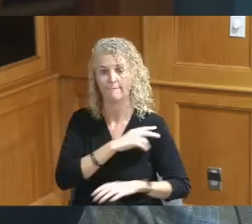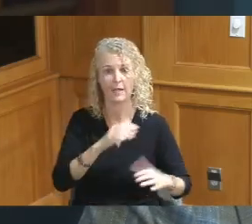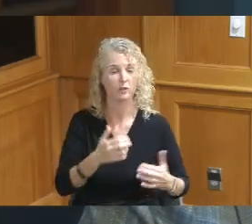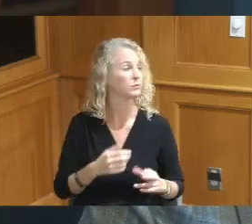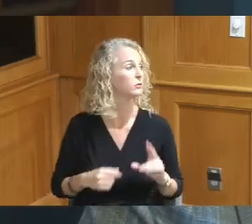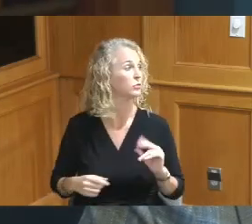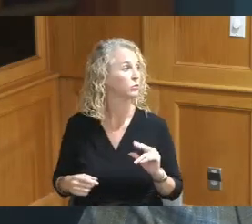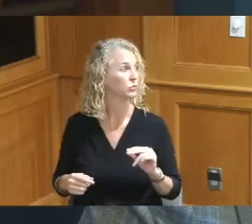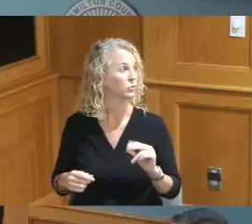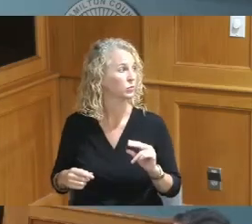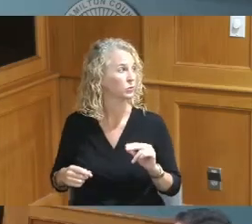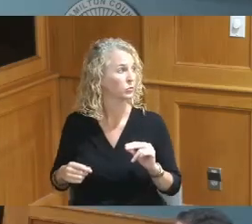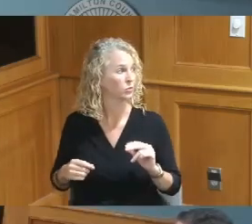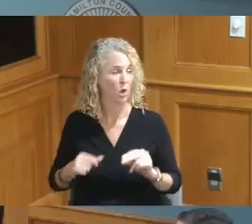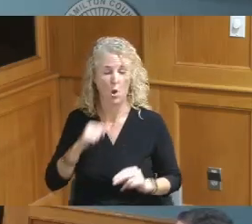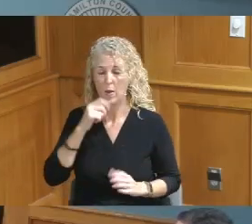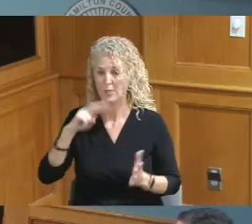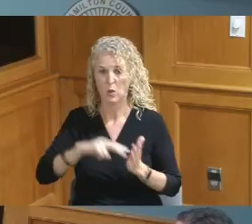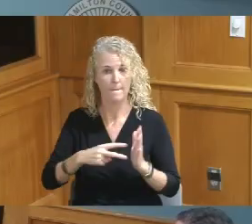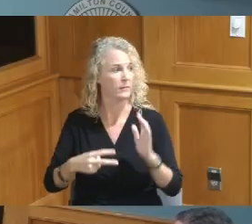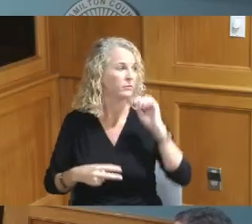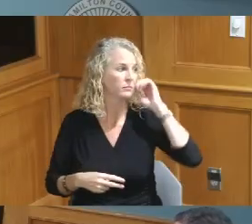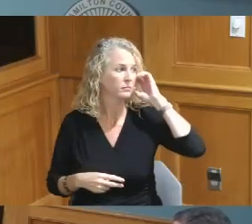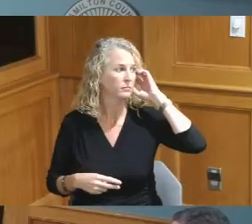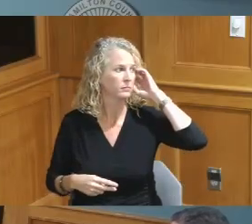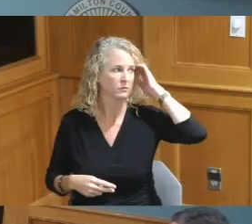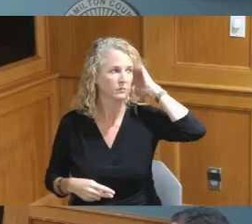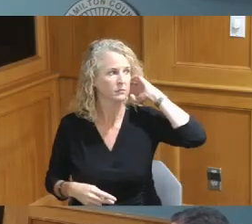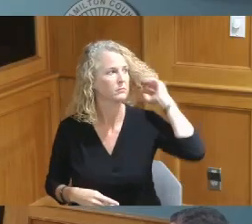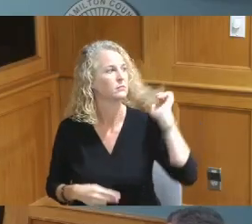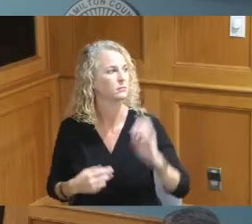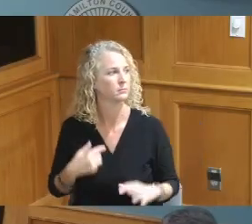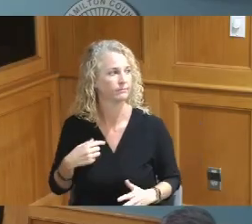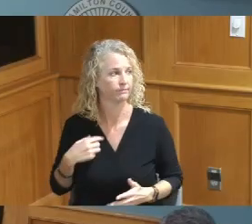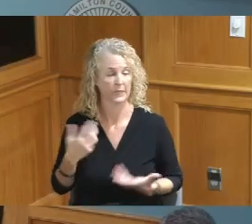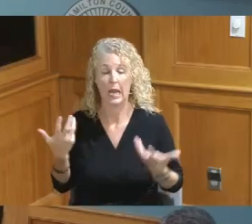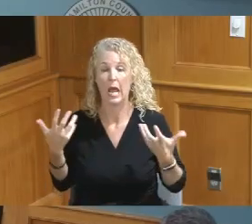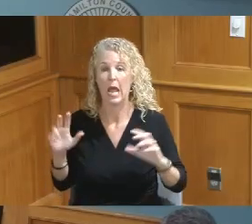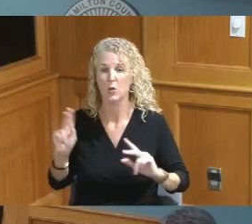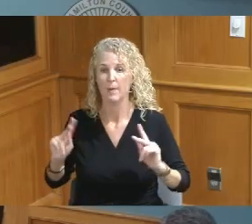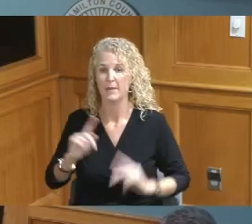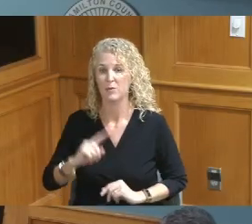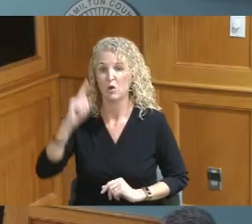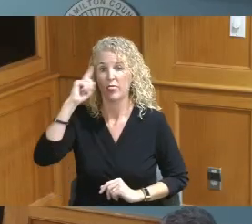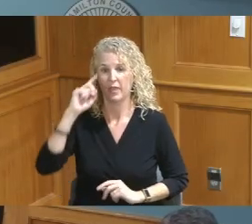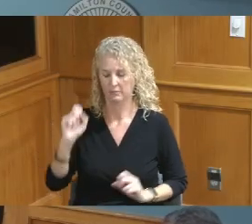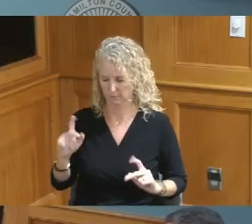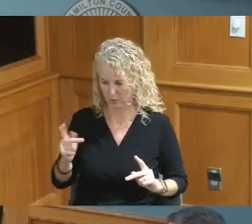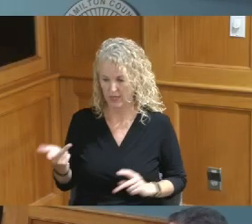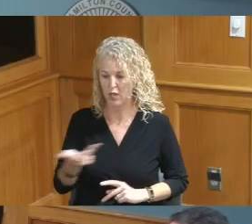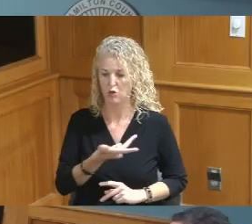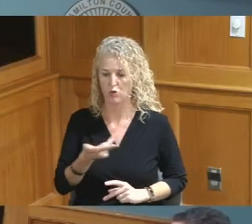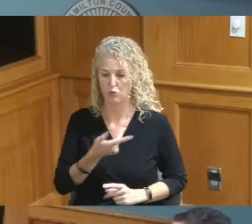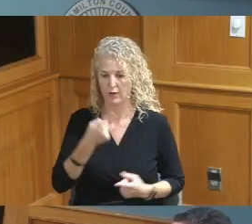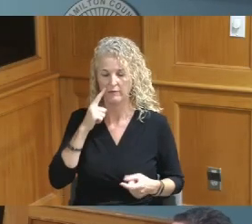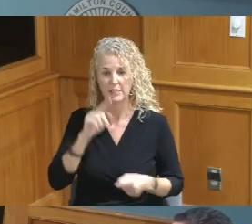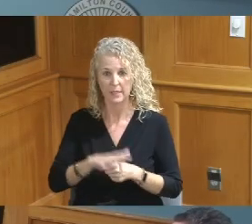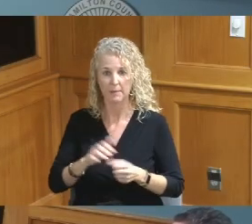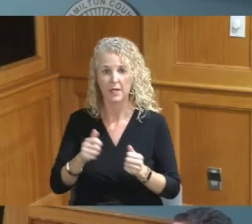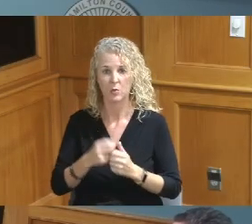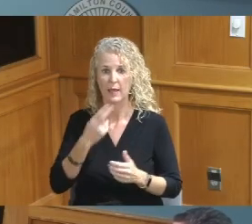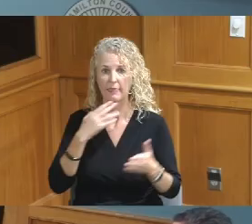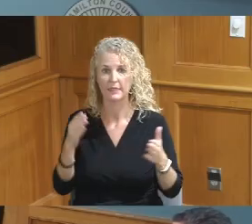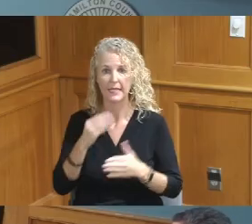Yeah, no, I'm not at all implying that we. No, I don't didn't wanna say move you forward implied with it. I was just saying I don't want to. Right. So I think we're all committed to tiny homes for